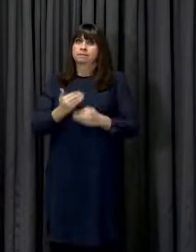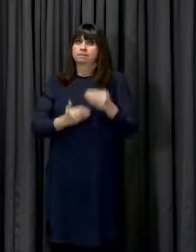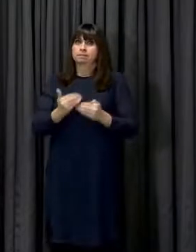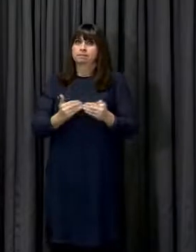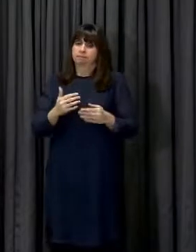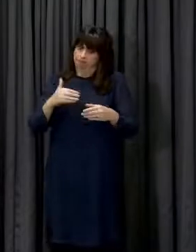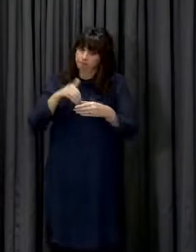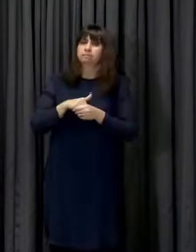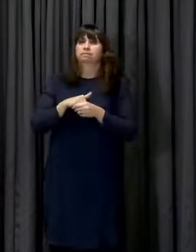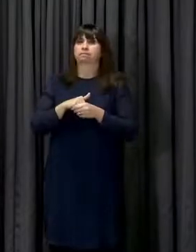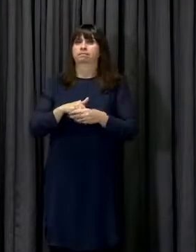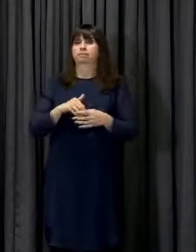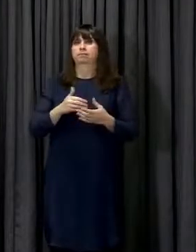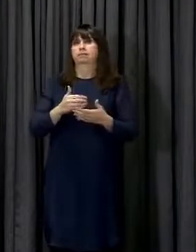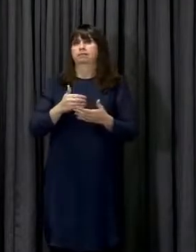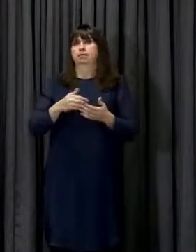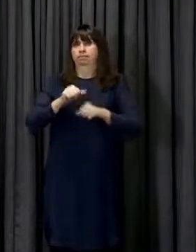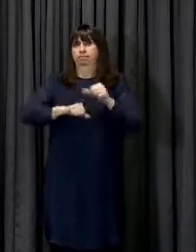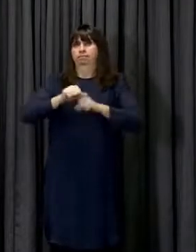safe.